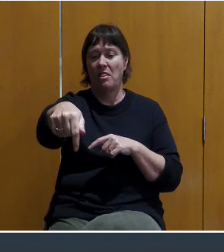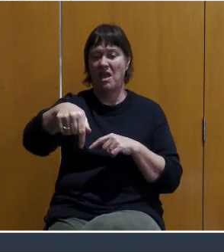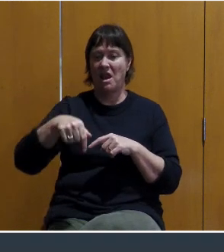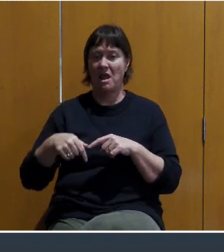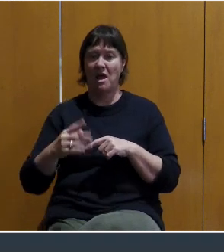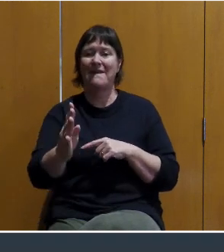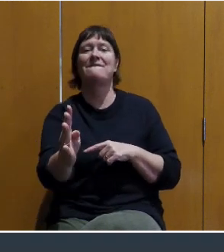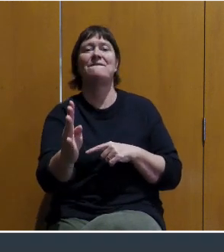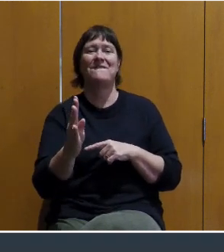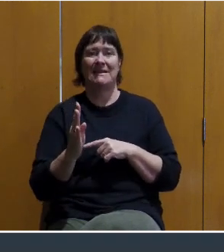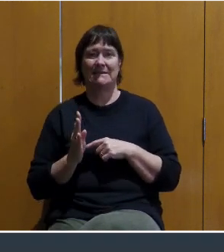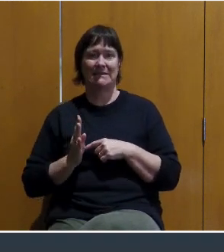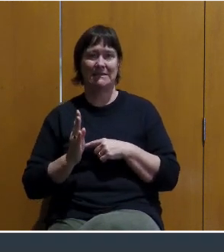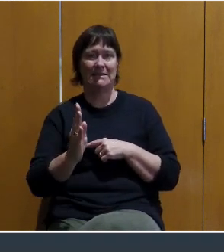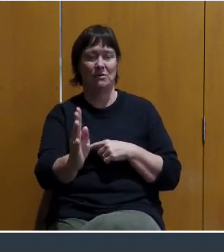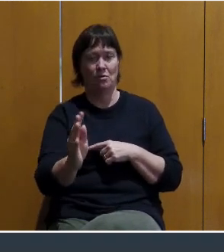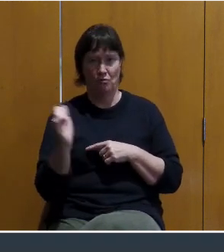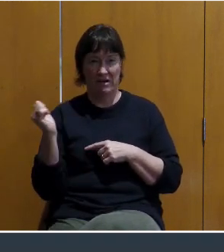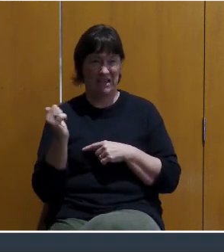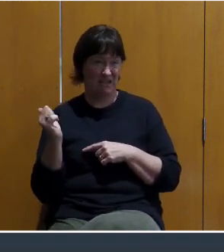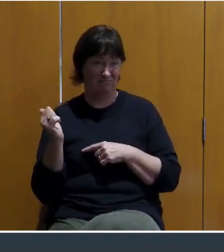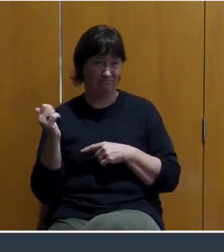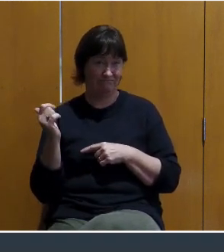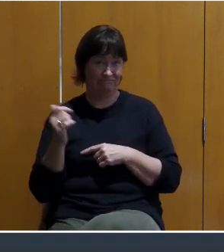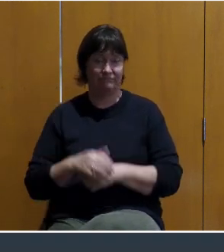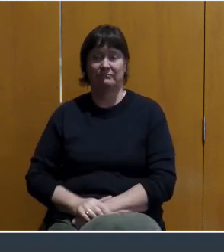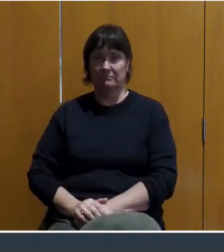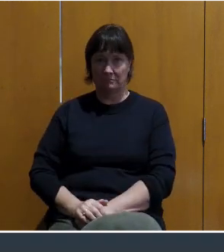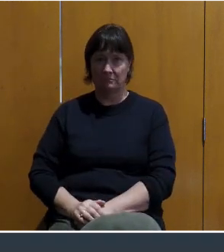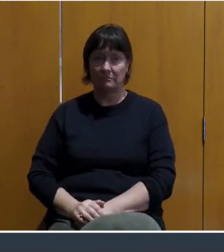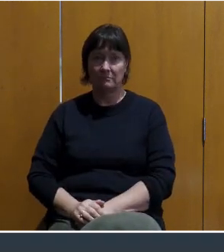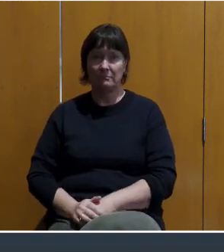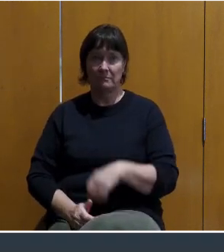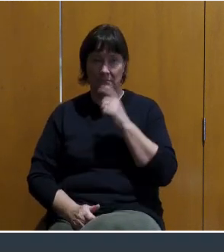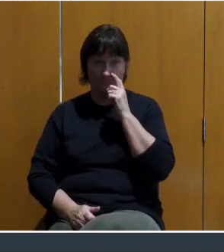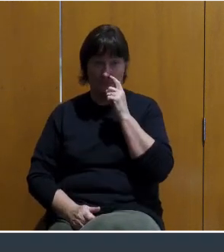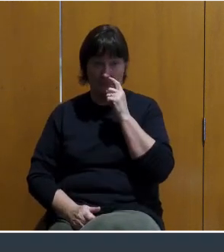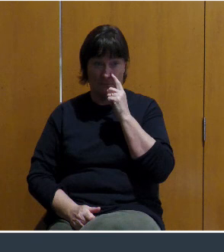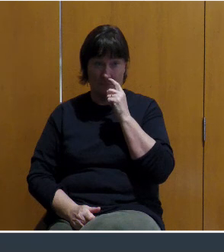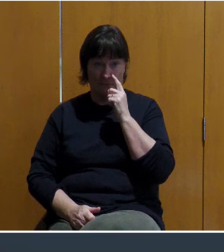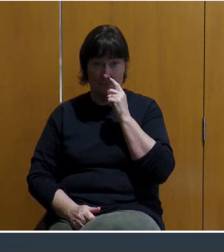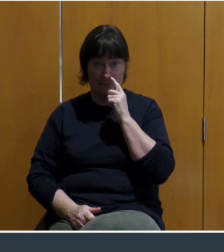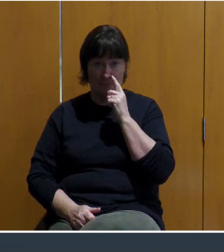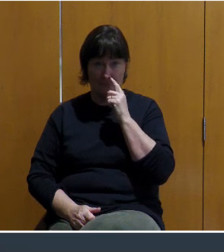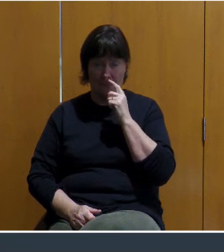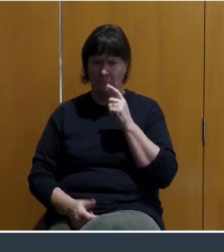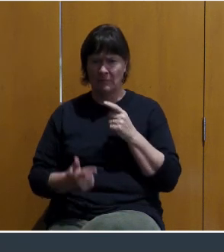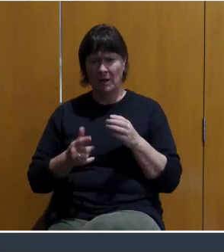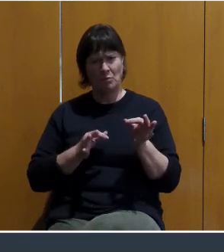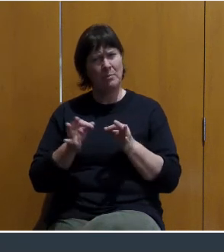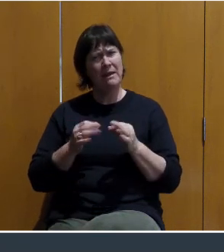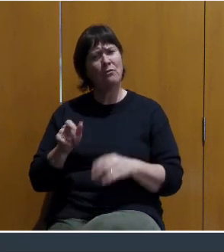actually fenced, Yes. that area? Yes. Very good, thank you. And because is there a path planned to